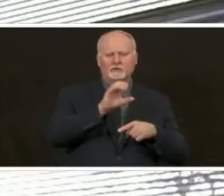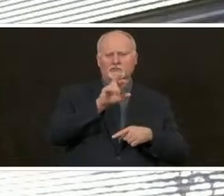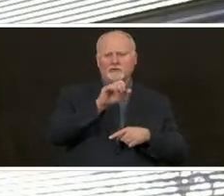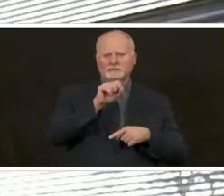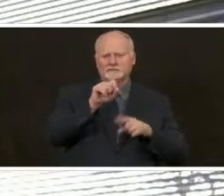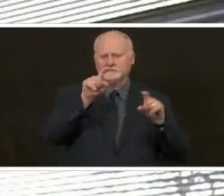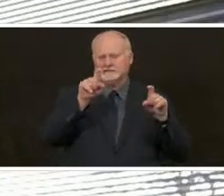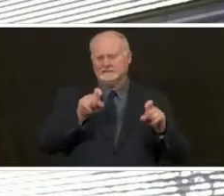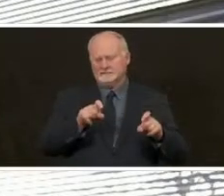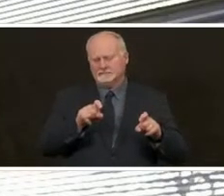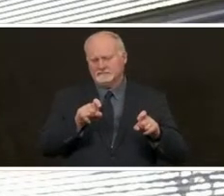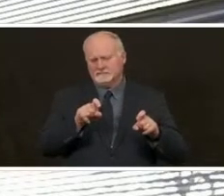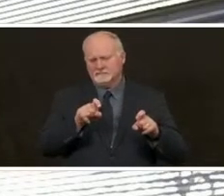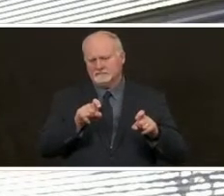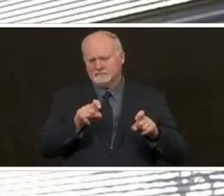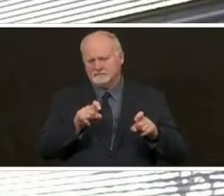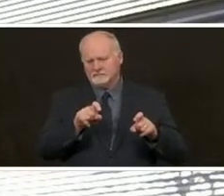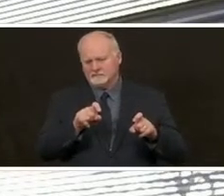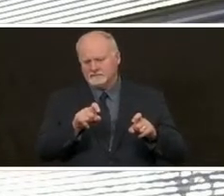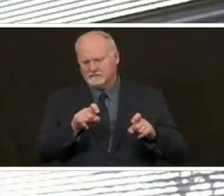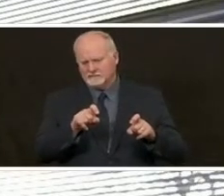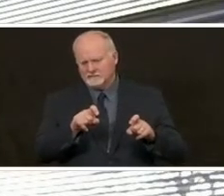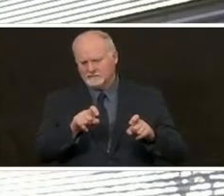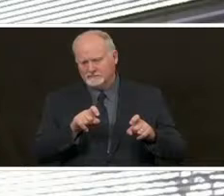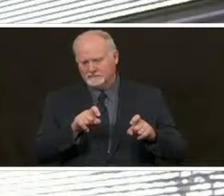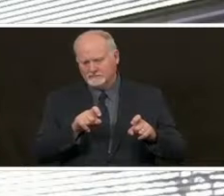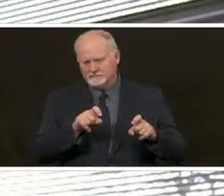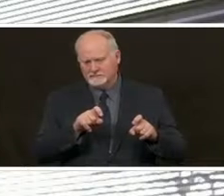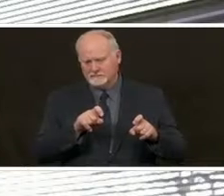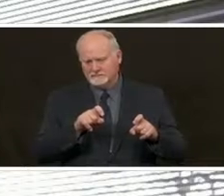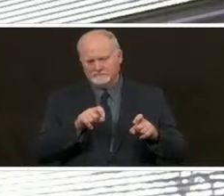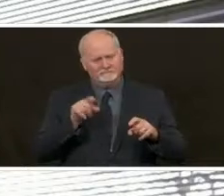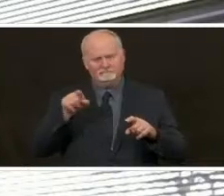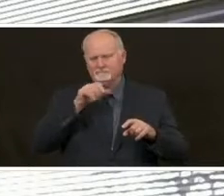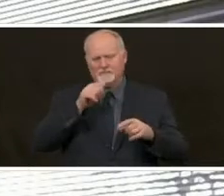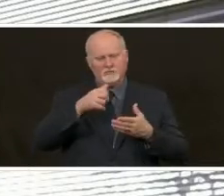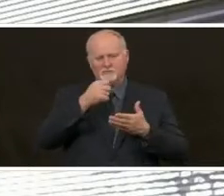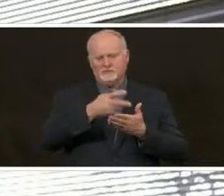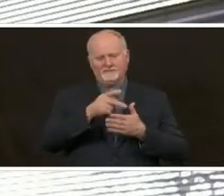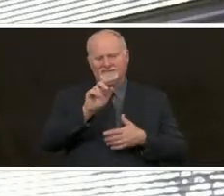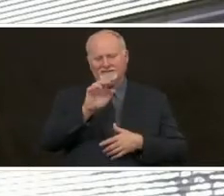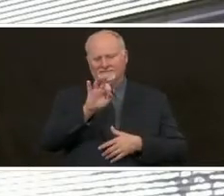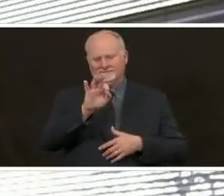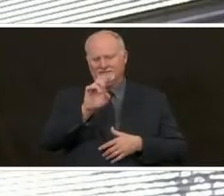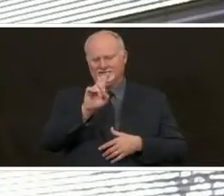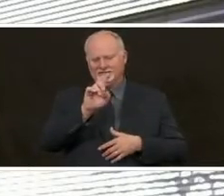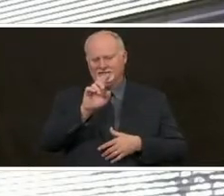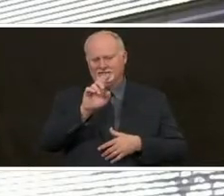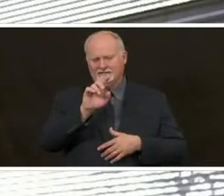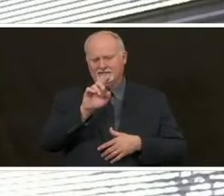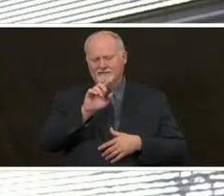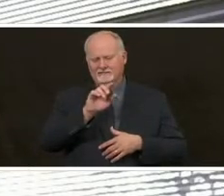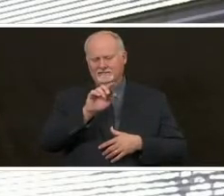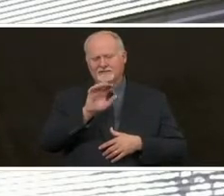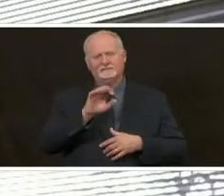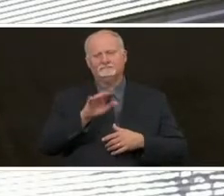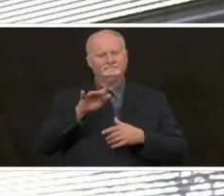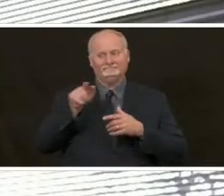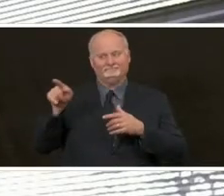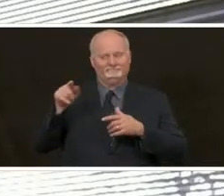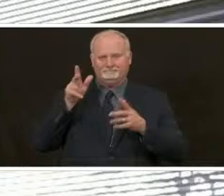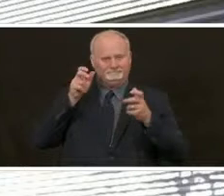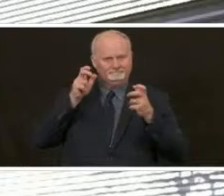for use in patients. The U-kidney is not approved by the FDA, and we, along with our academic collaborators, will continue